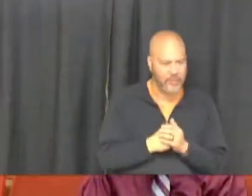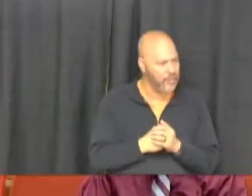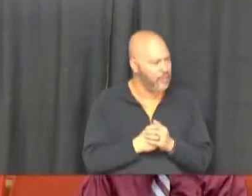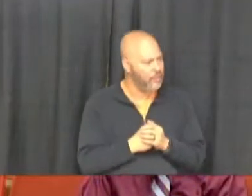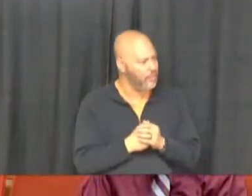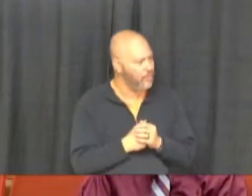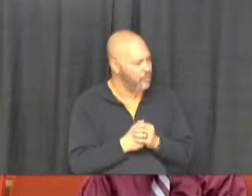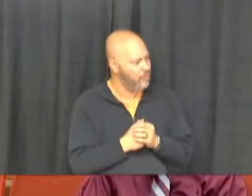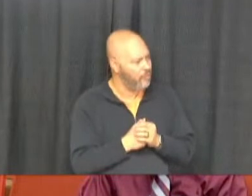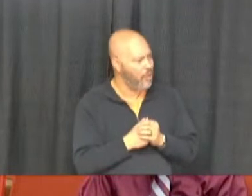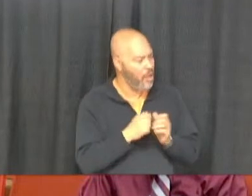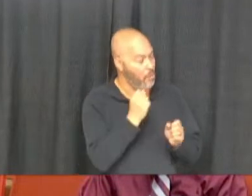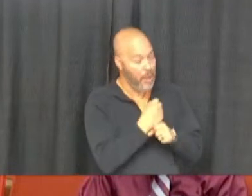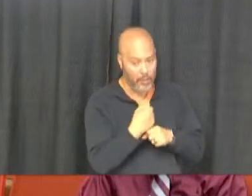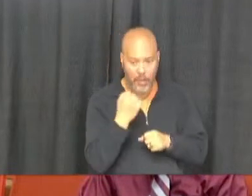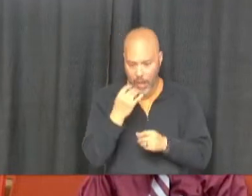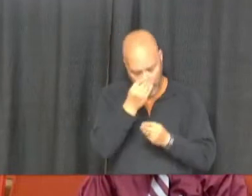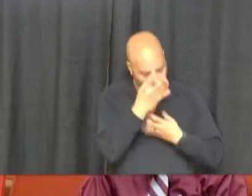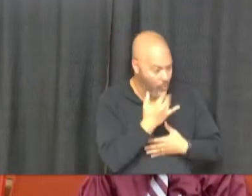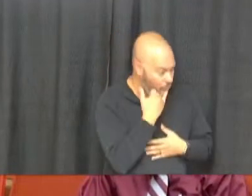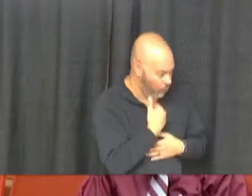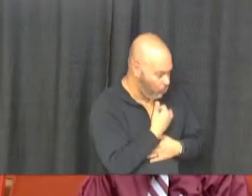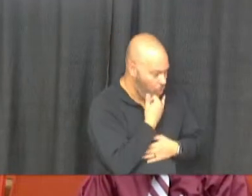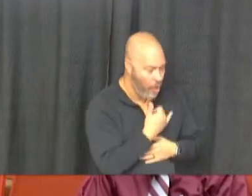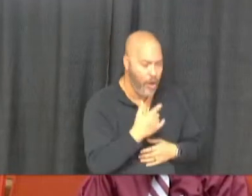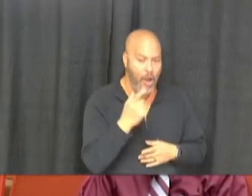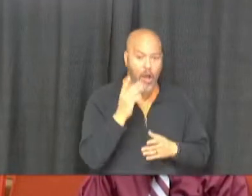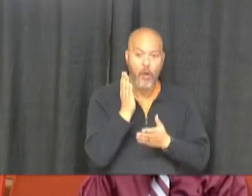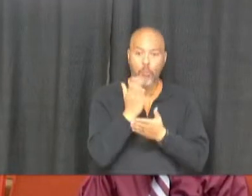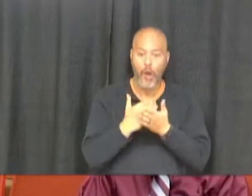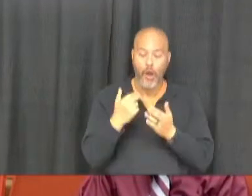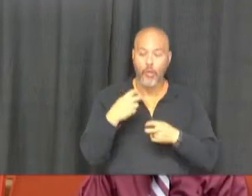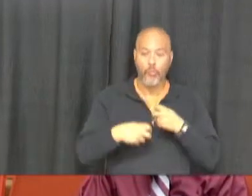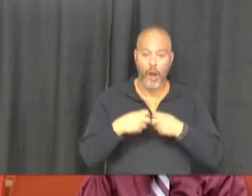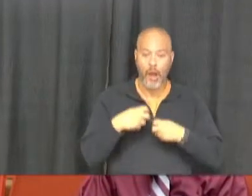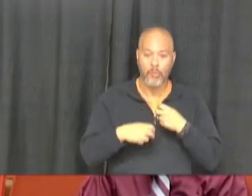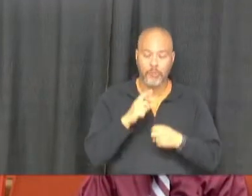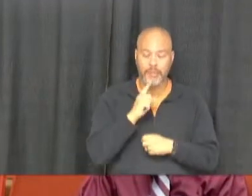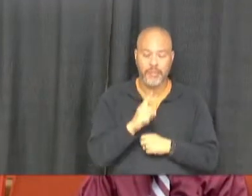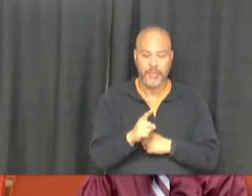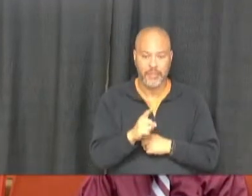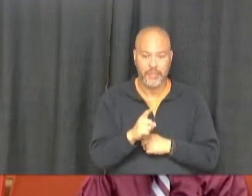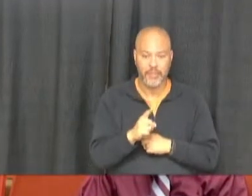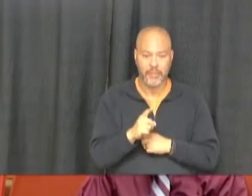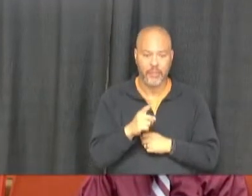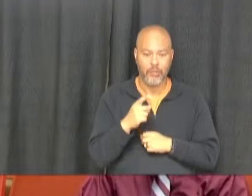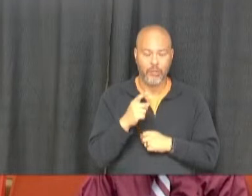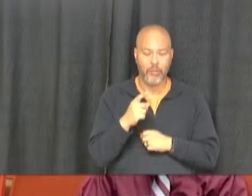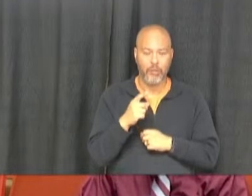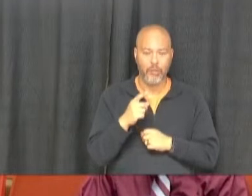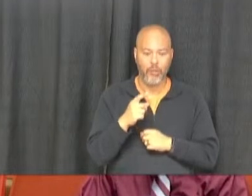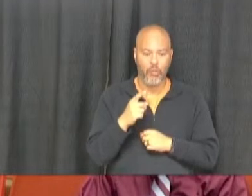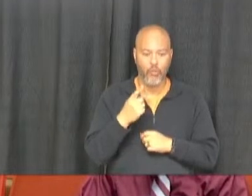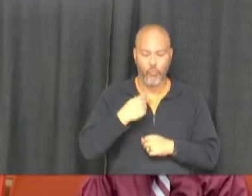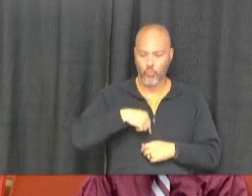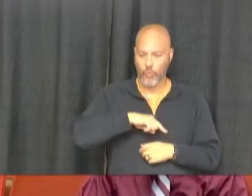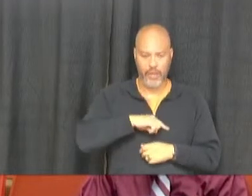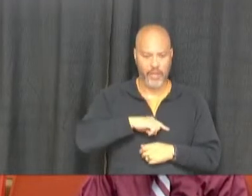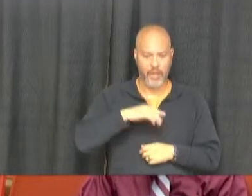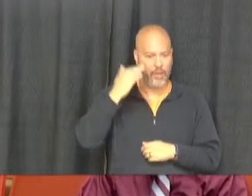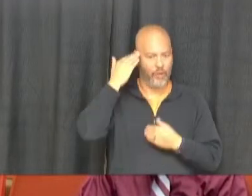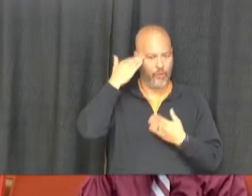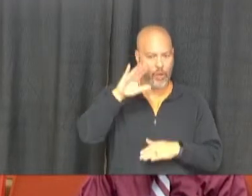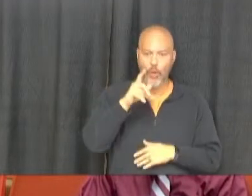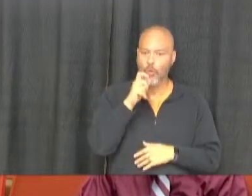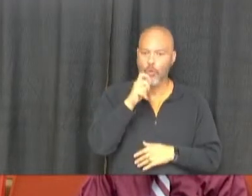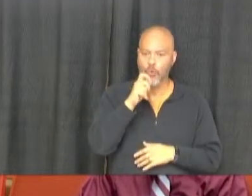earlier. And correct me if I'm wrong. Part of the problem is, one, we don't know